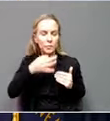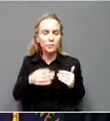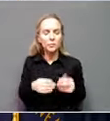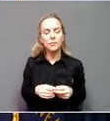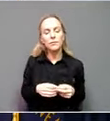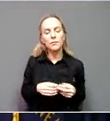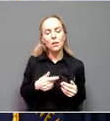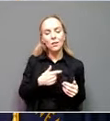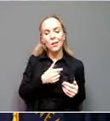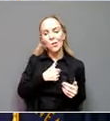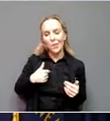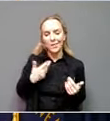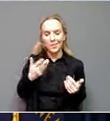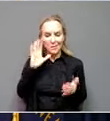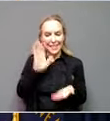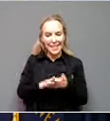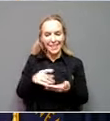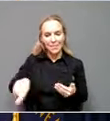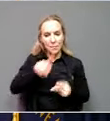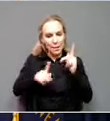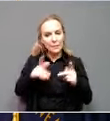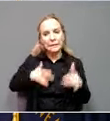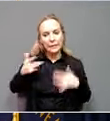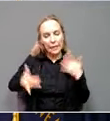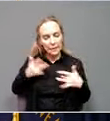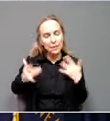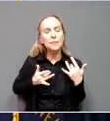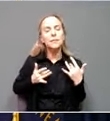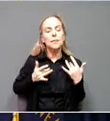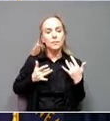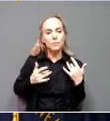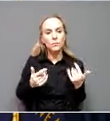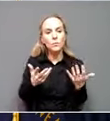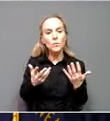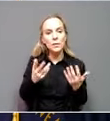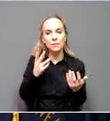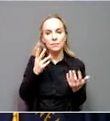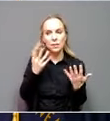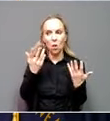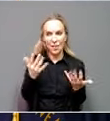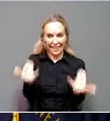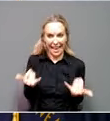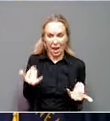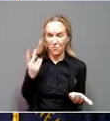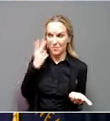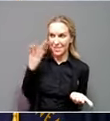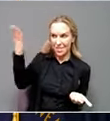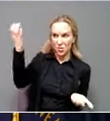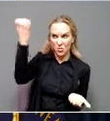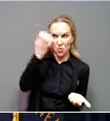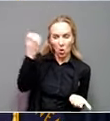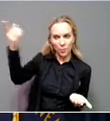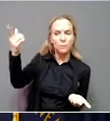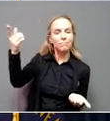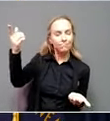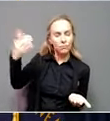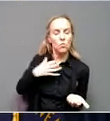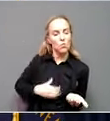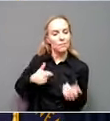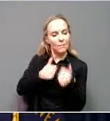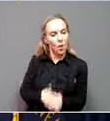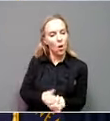people are excited about it. And what we're seeing in Europe right now is they wish they did what we are doing right now,